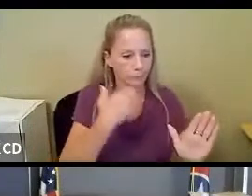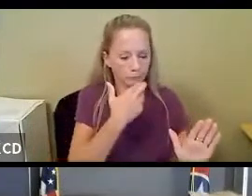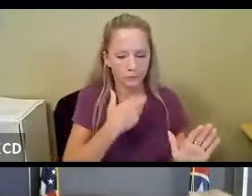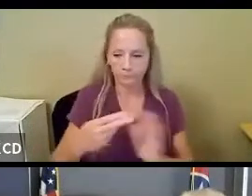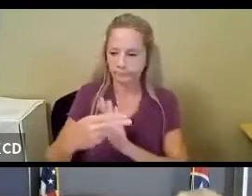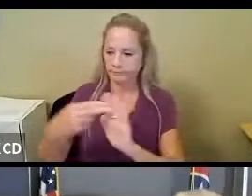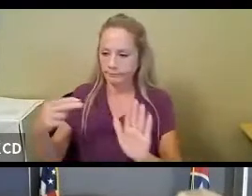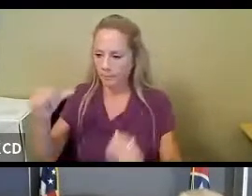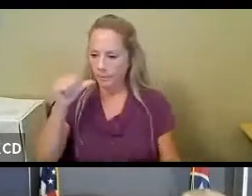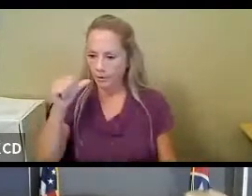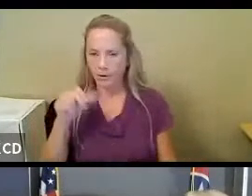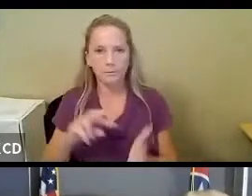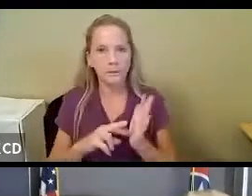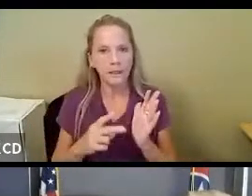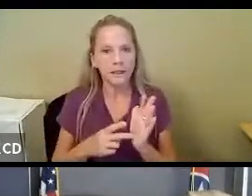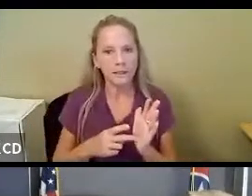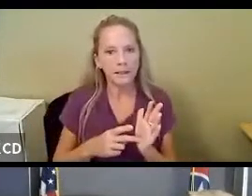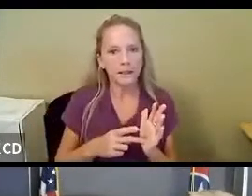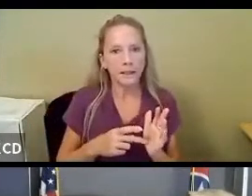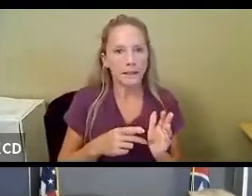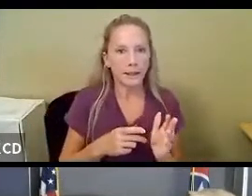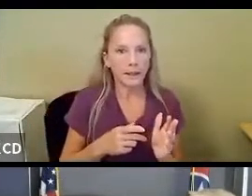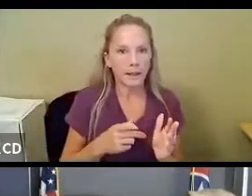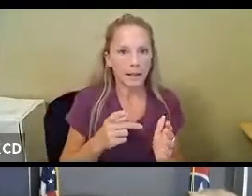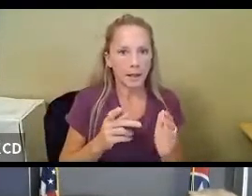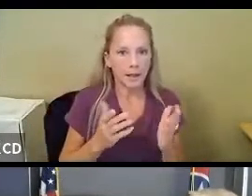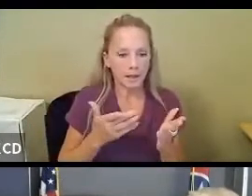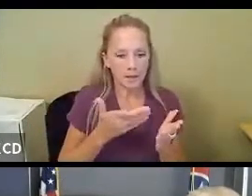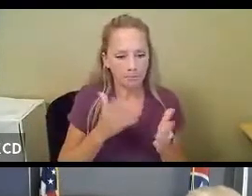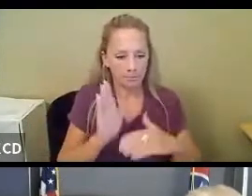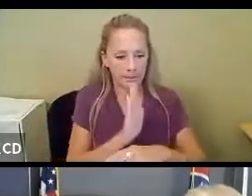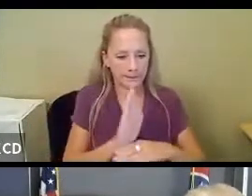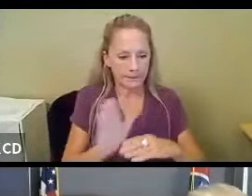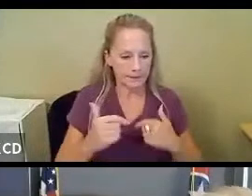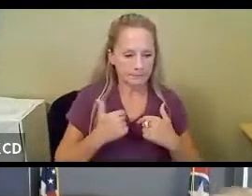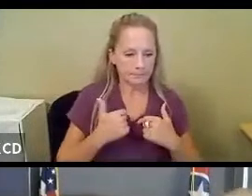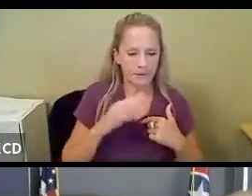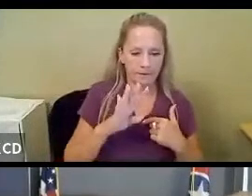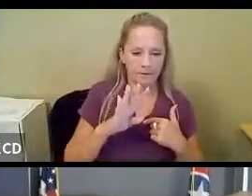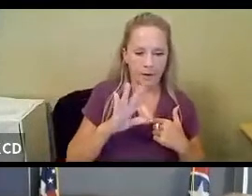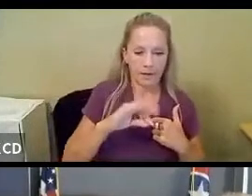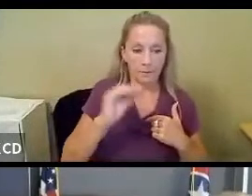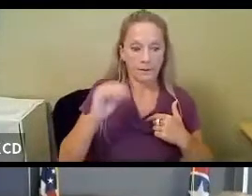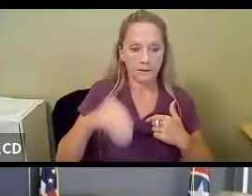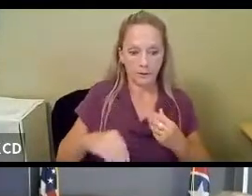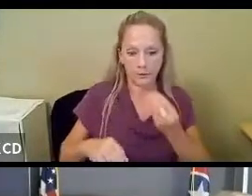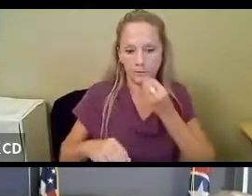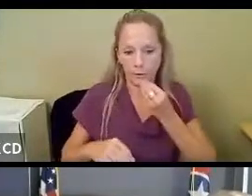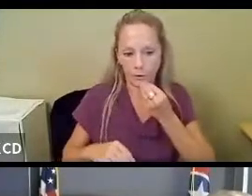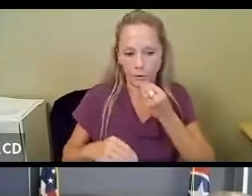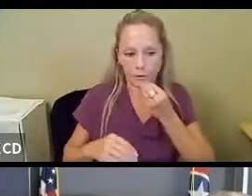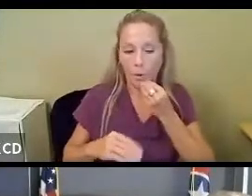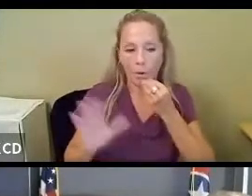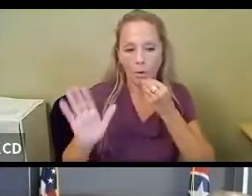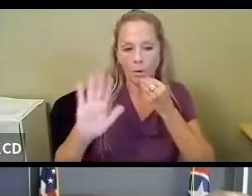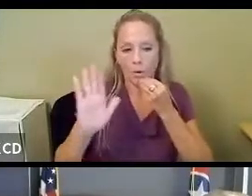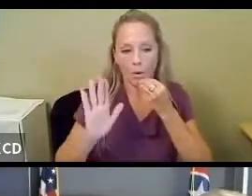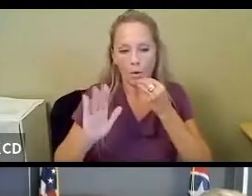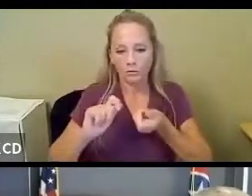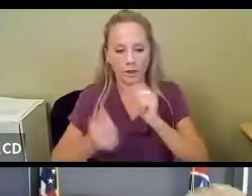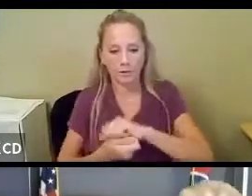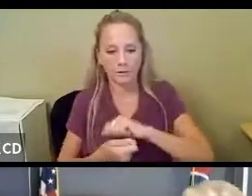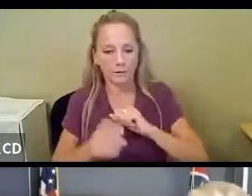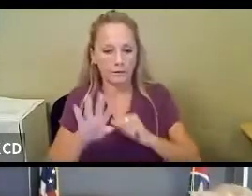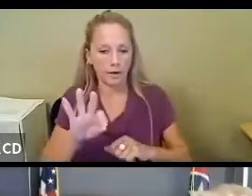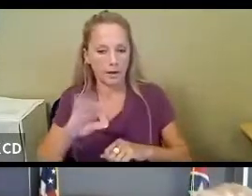they're, 49% food or 55% food or whatever. And I think at the time they go, if somebody